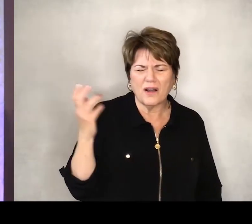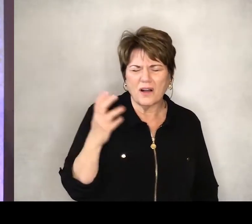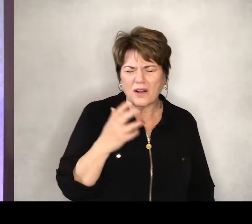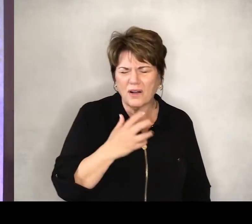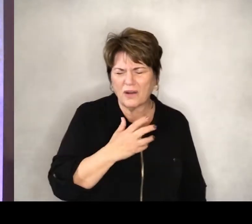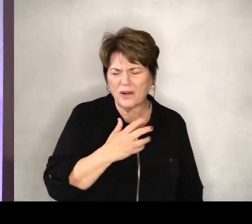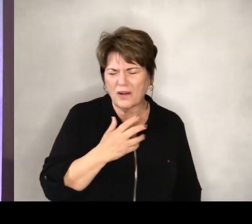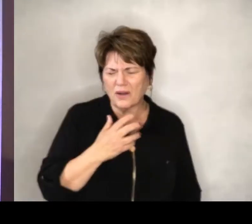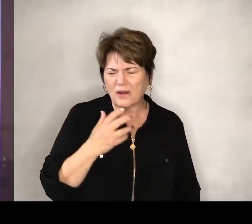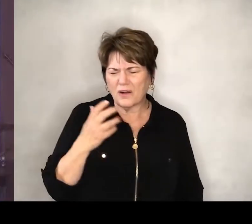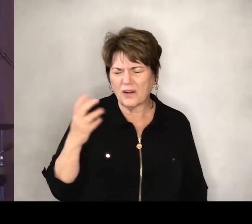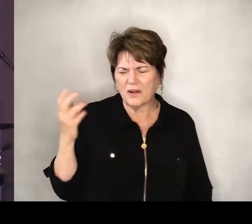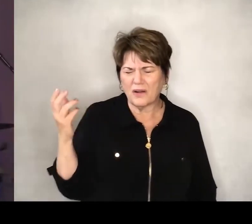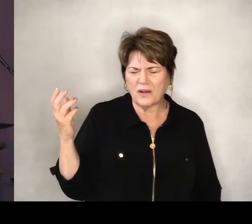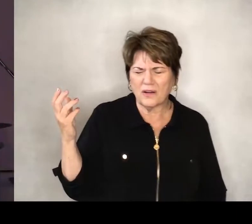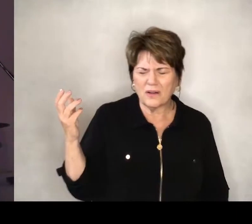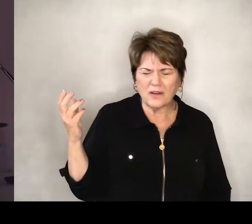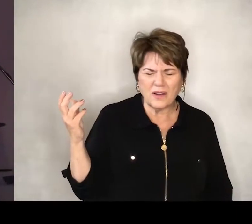Oh,